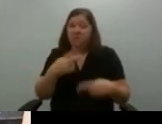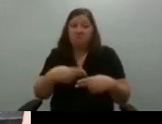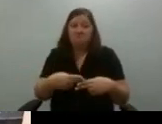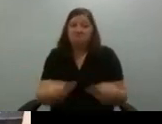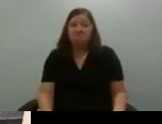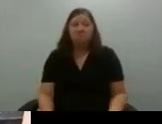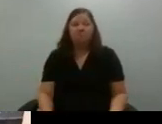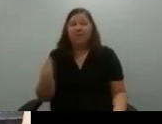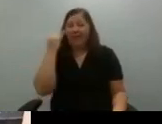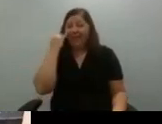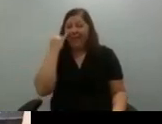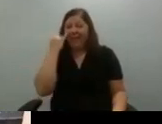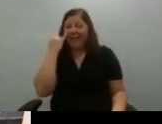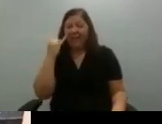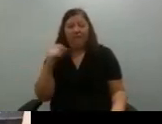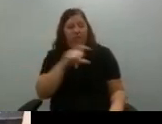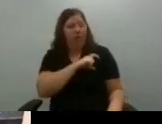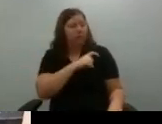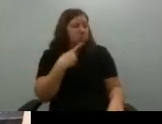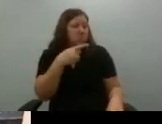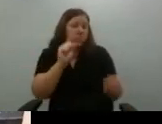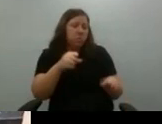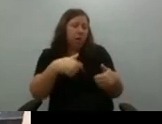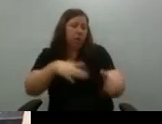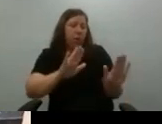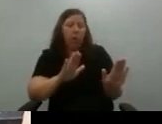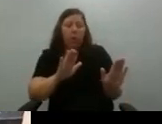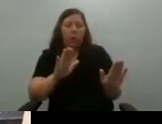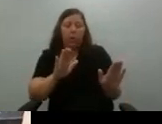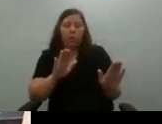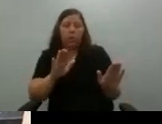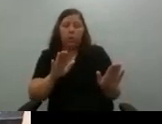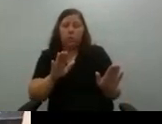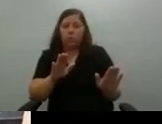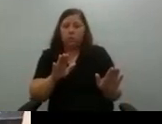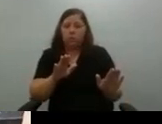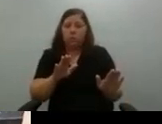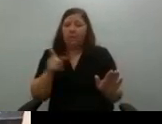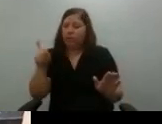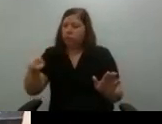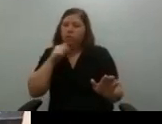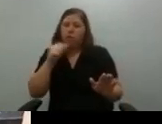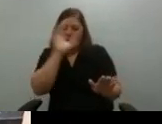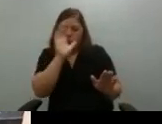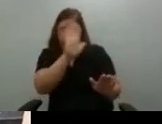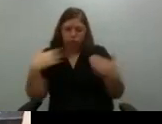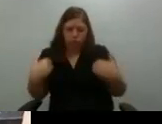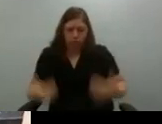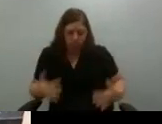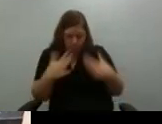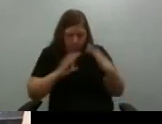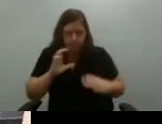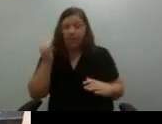/ the officer says you are free to leave, then the officer should not search you. If he or she